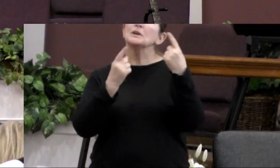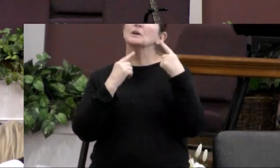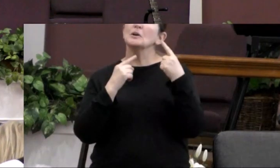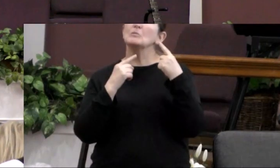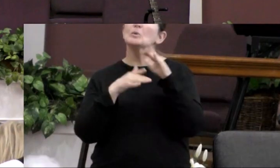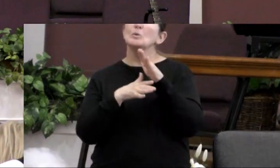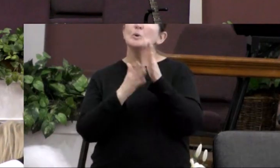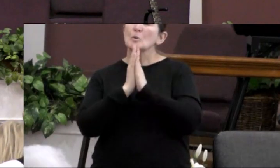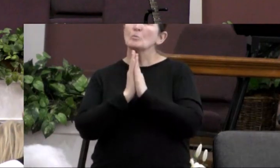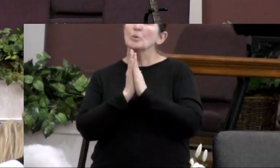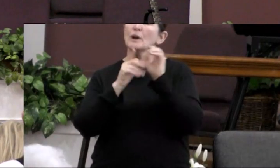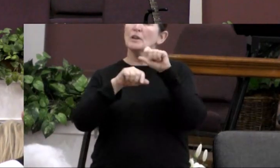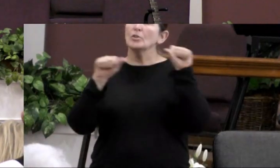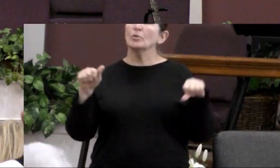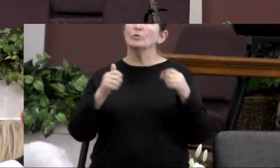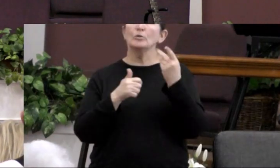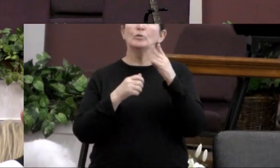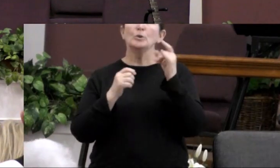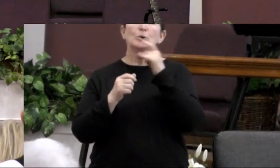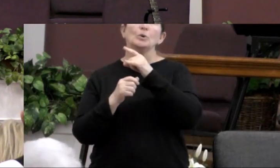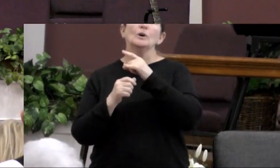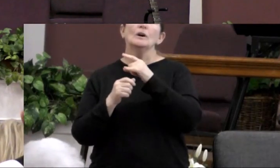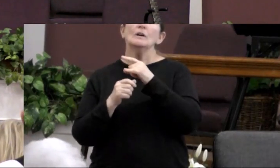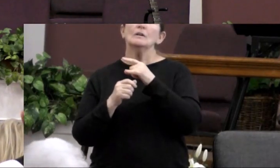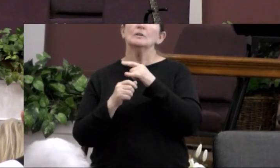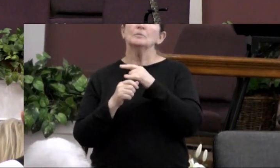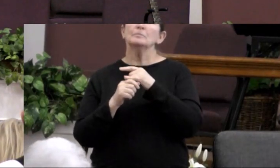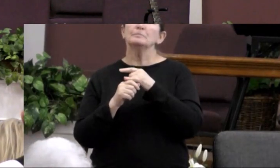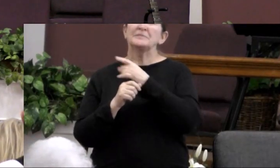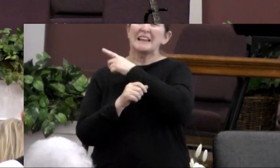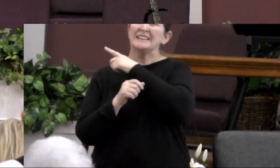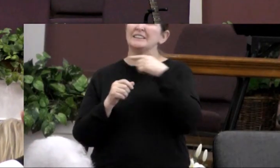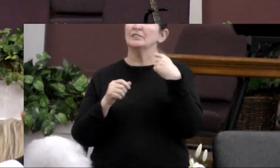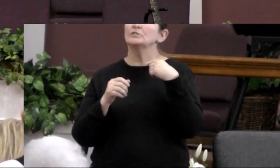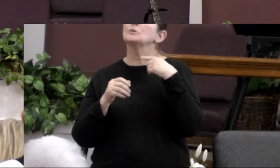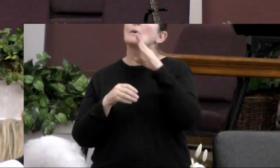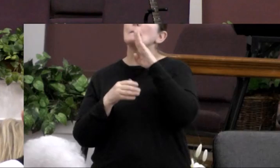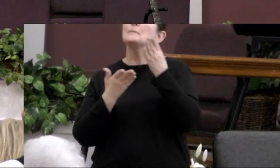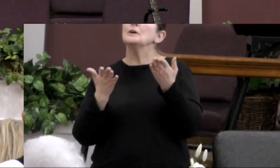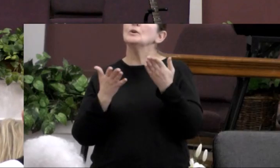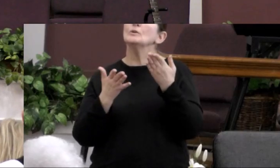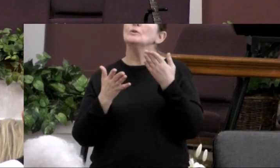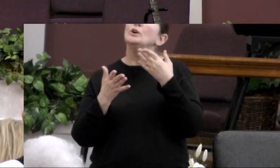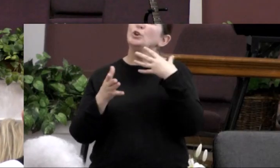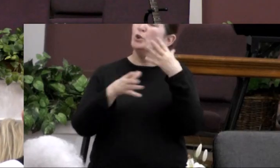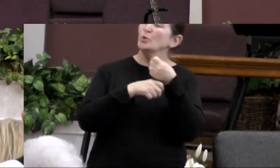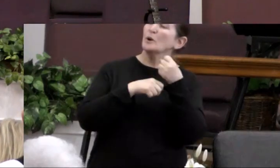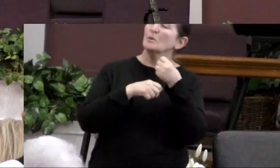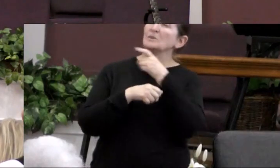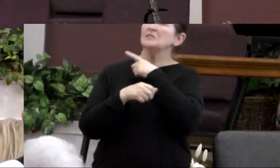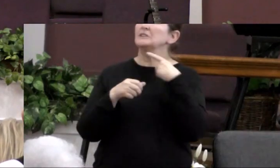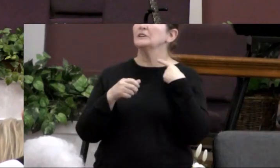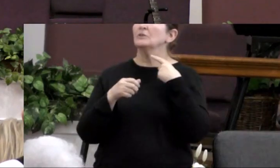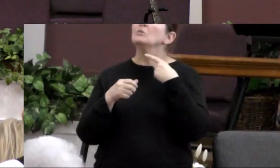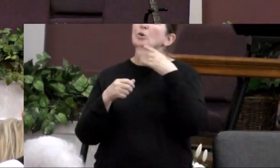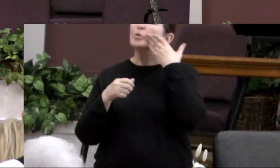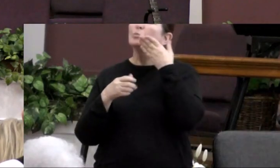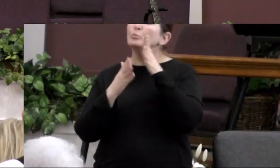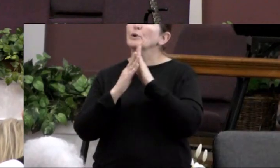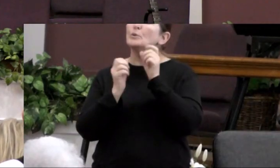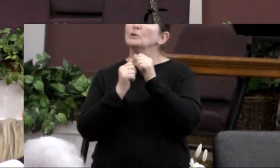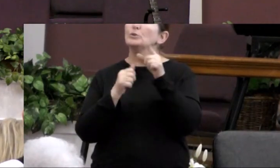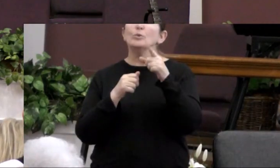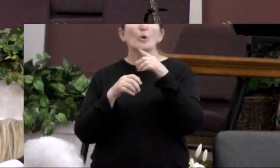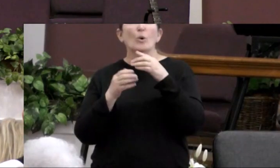at the altar. A couple of our deacons will be here at the front. You can grab one of them. They would be happy to pray with you. Or if you've got questions about joining